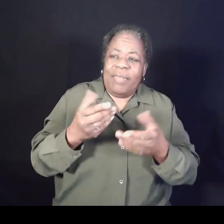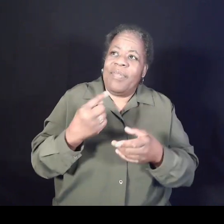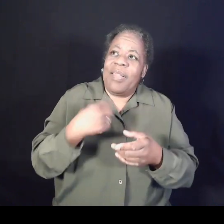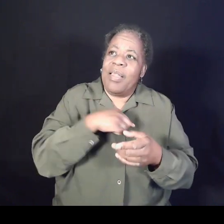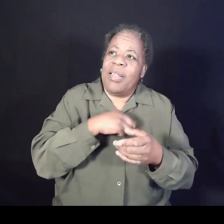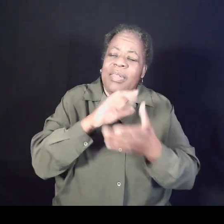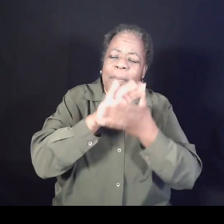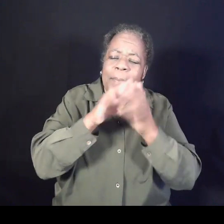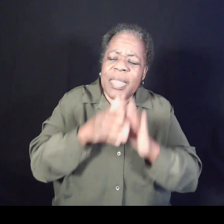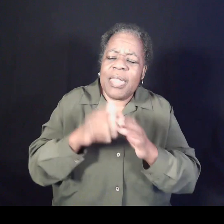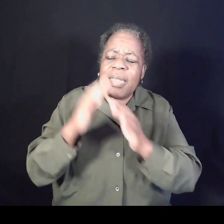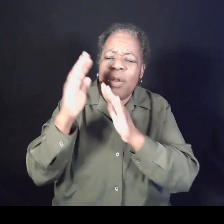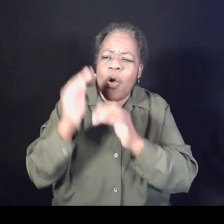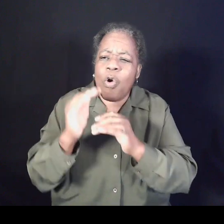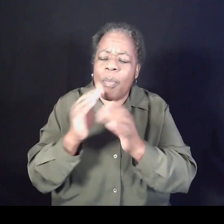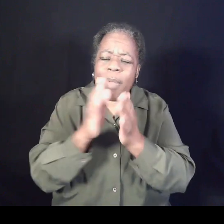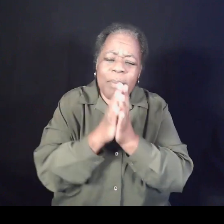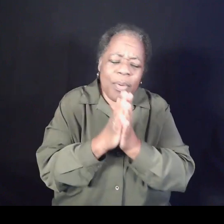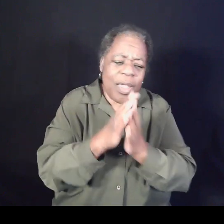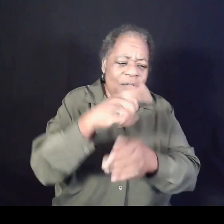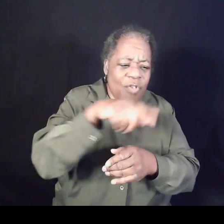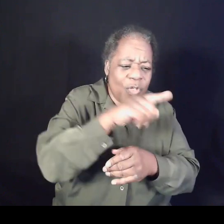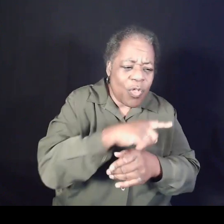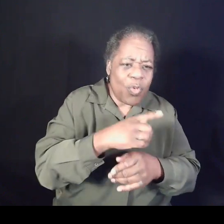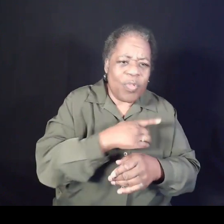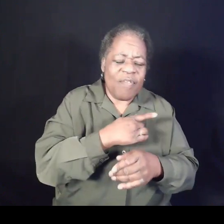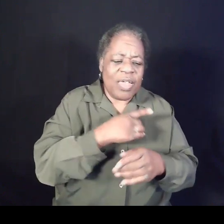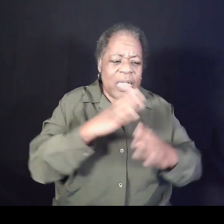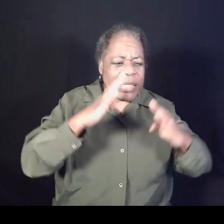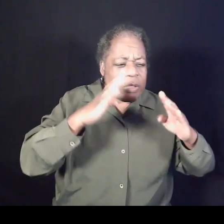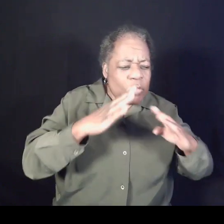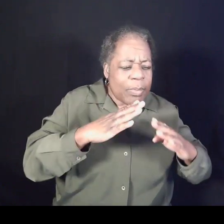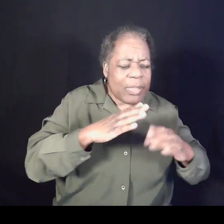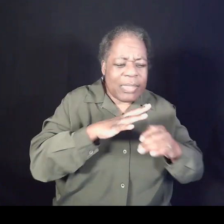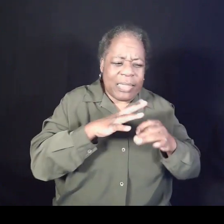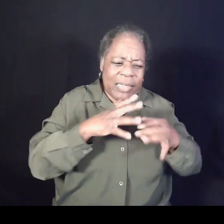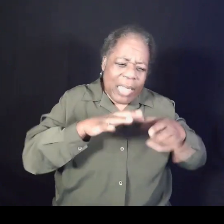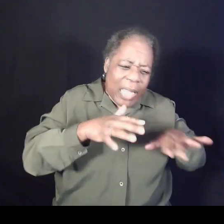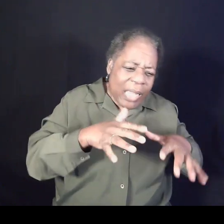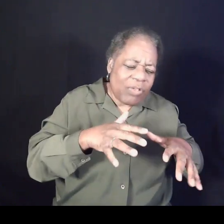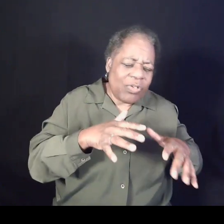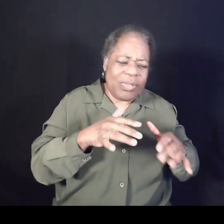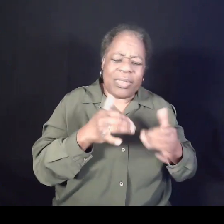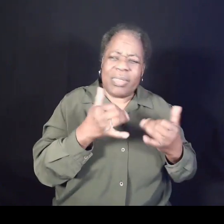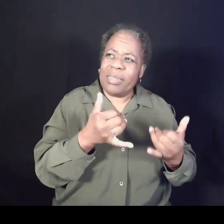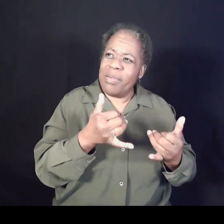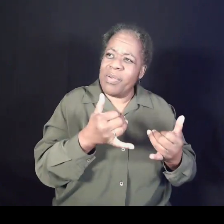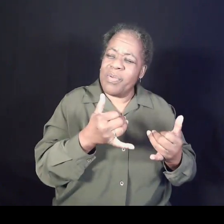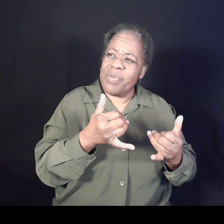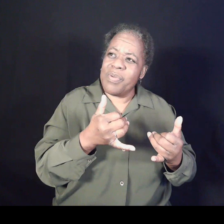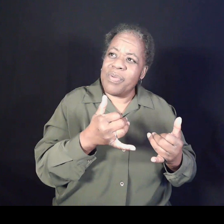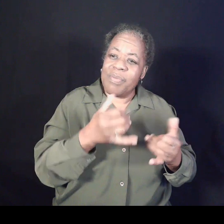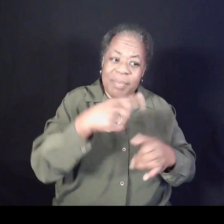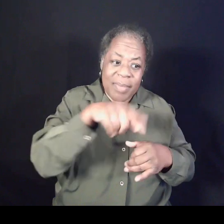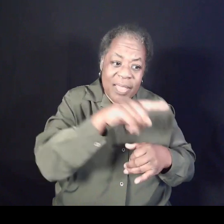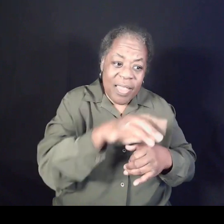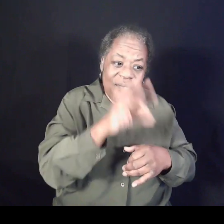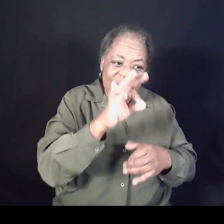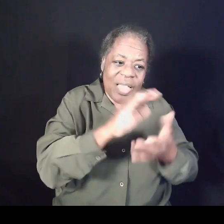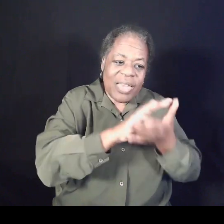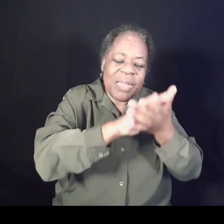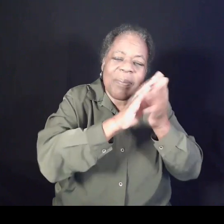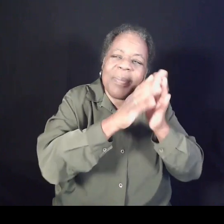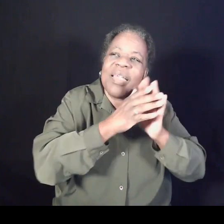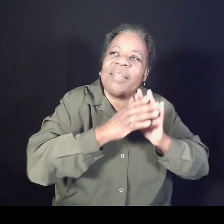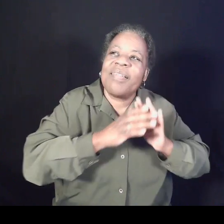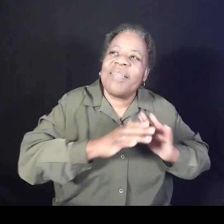I pray, Lord, for those who are feeling troubled and anxious this season. May they find peace